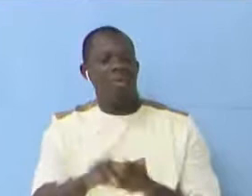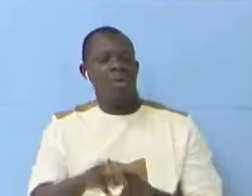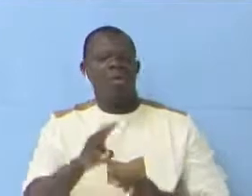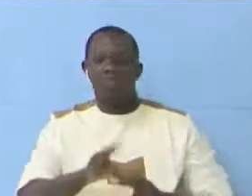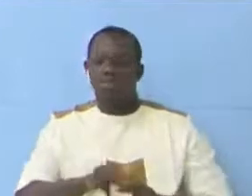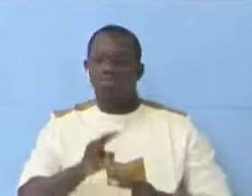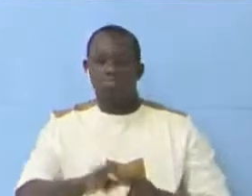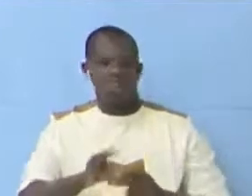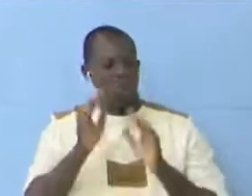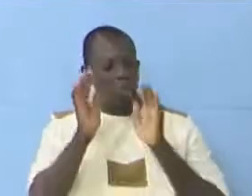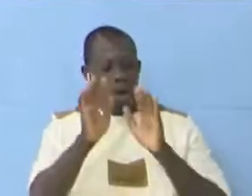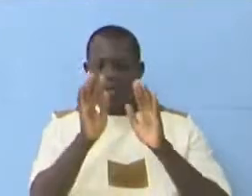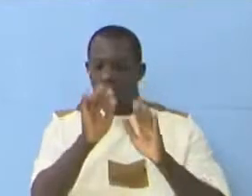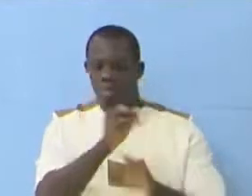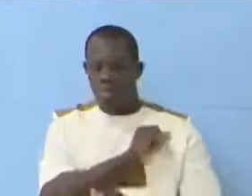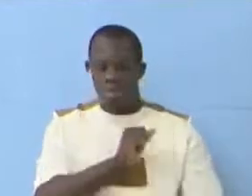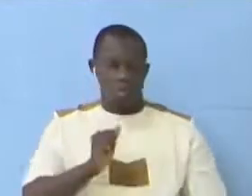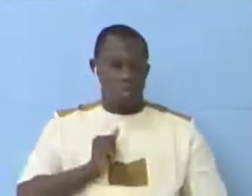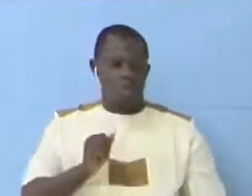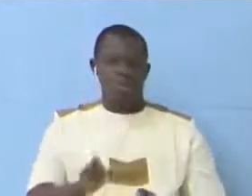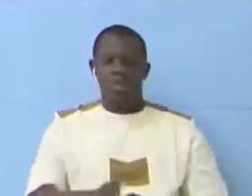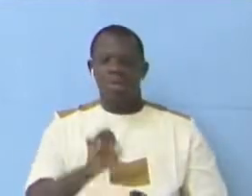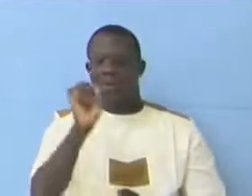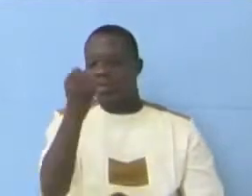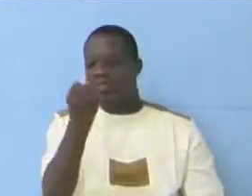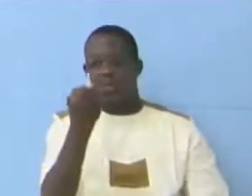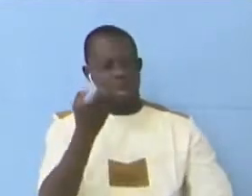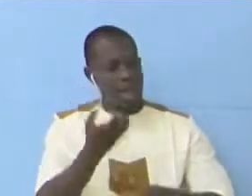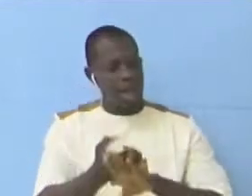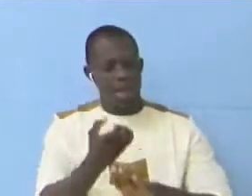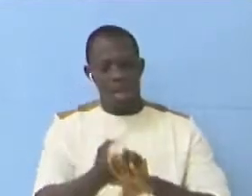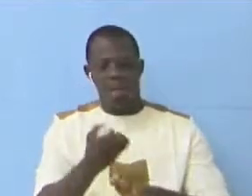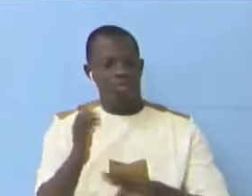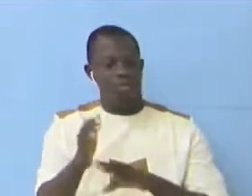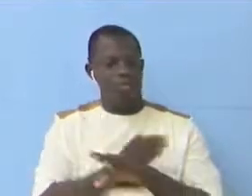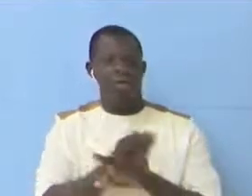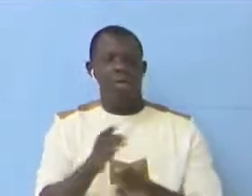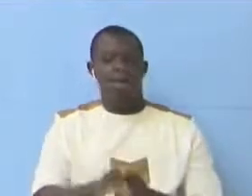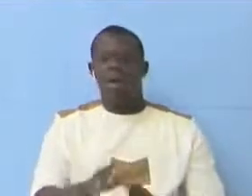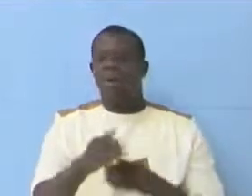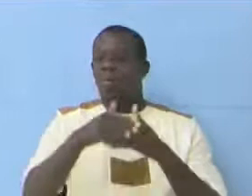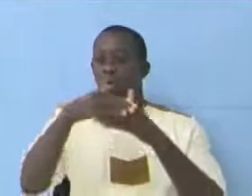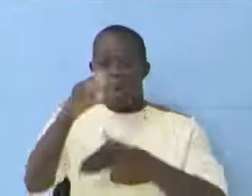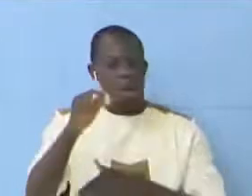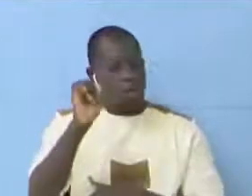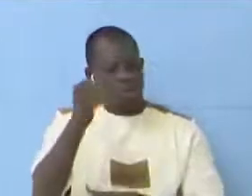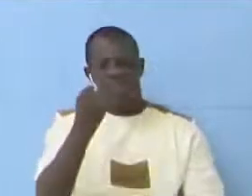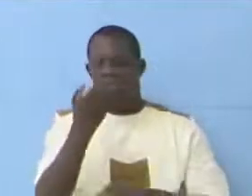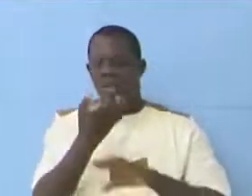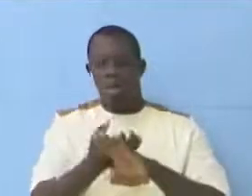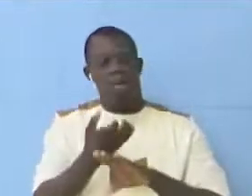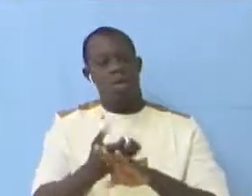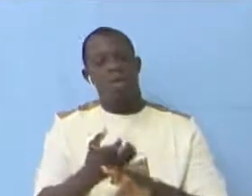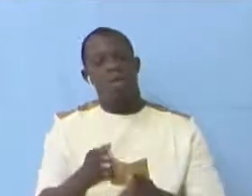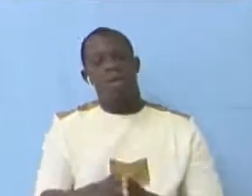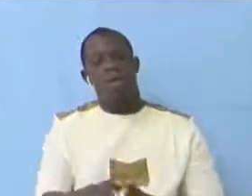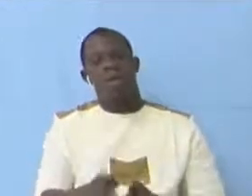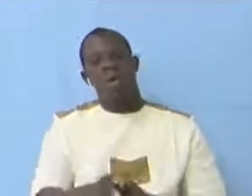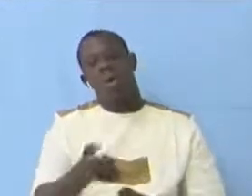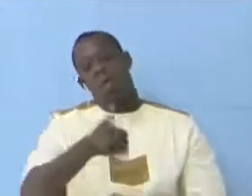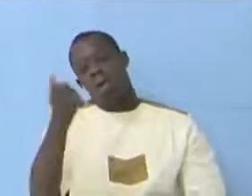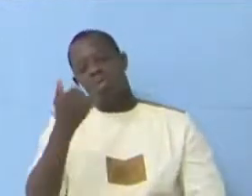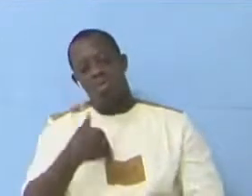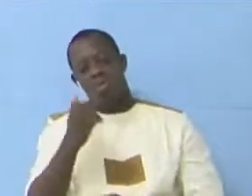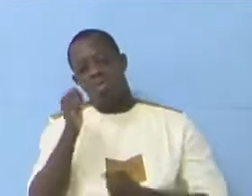ngi toog di ñu xaar. Waiting for us. mu métti lool. And it was very painful. lool sax. Very, very painful. ñii di la